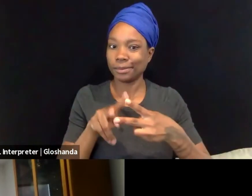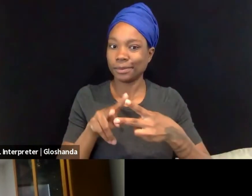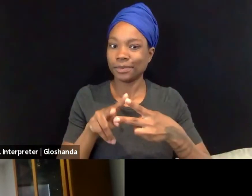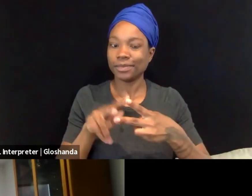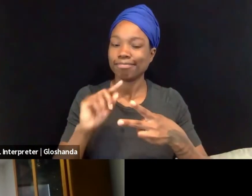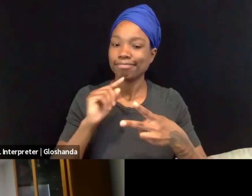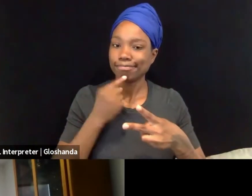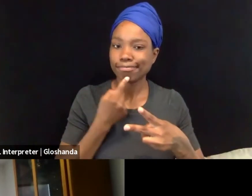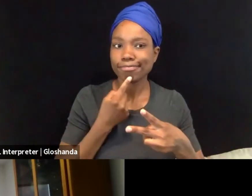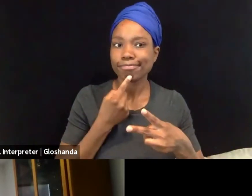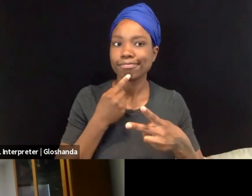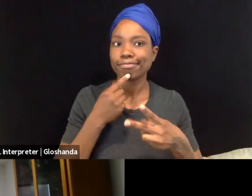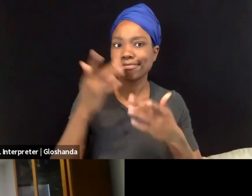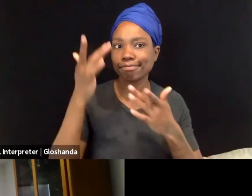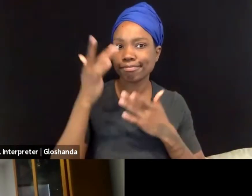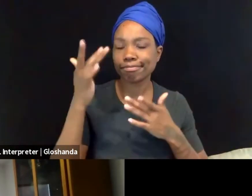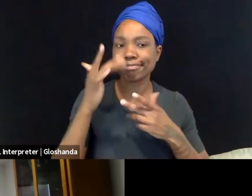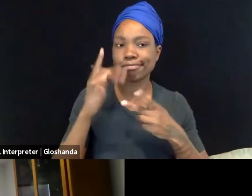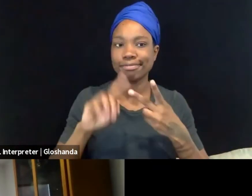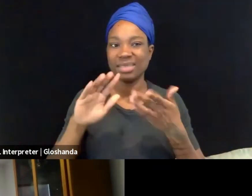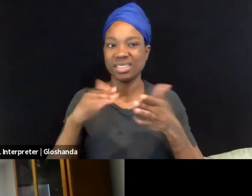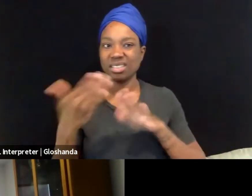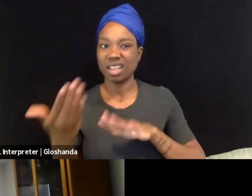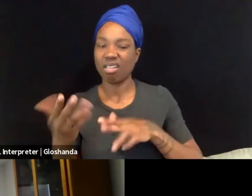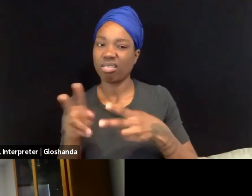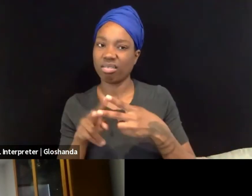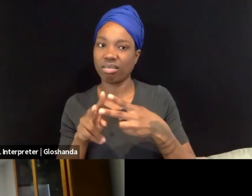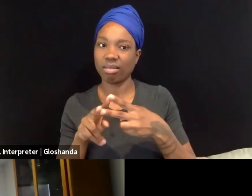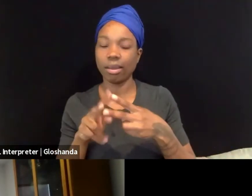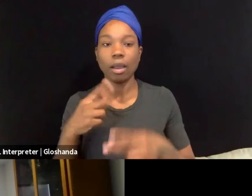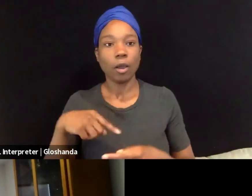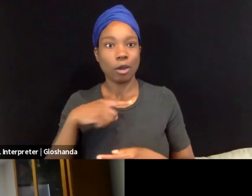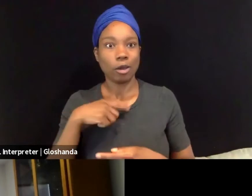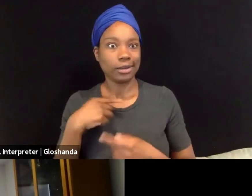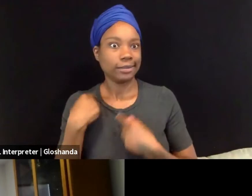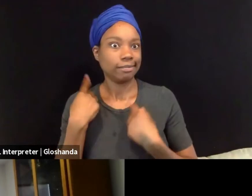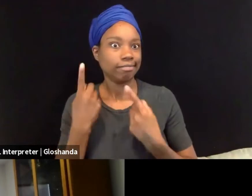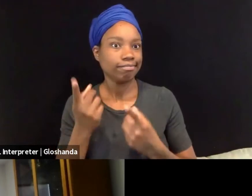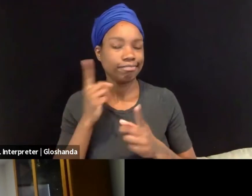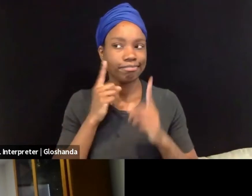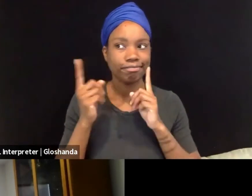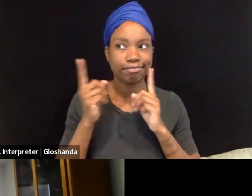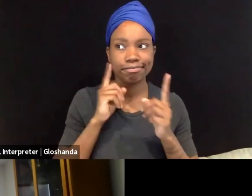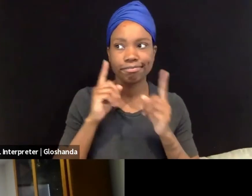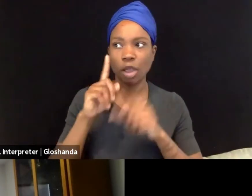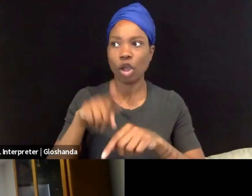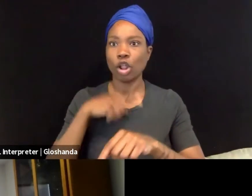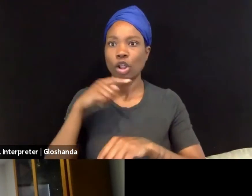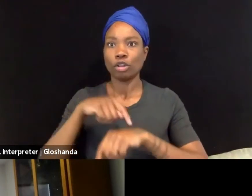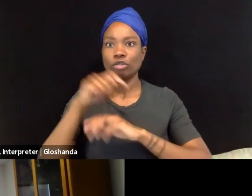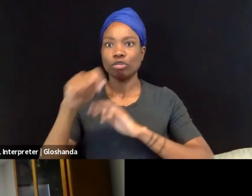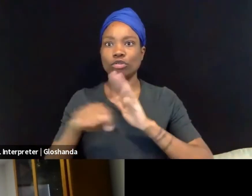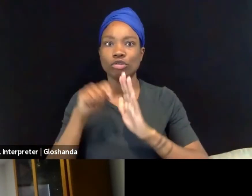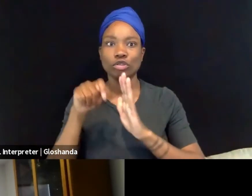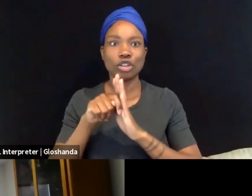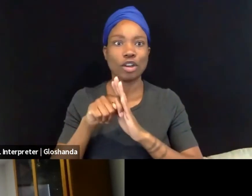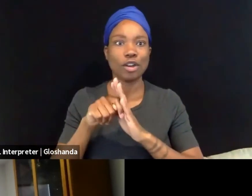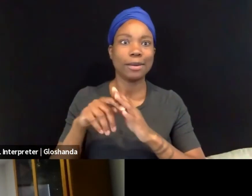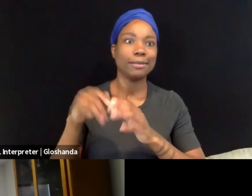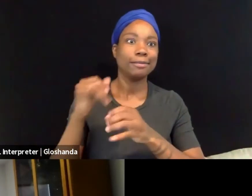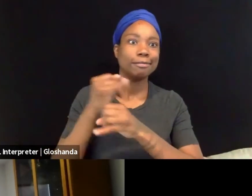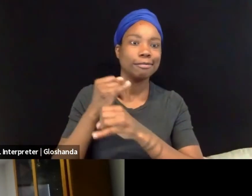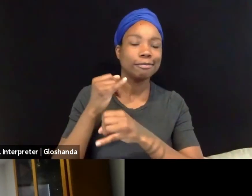all heard about long-term care facilities and the disproportionate number of COVID